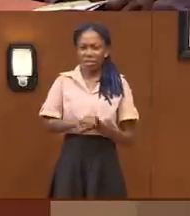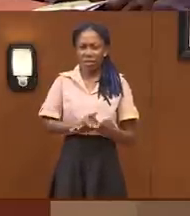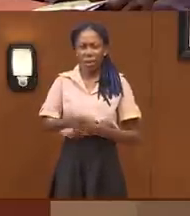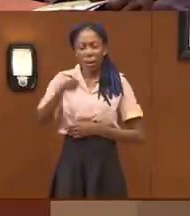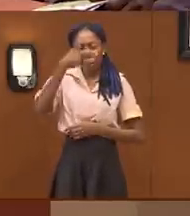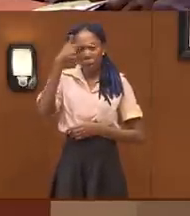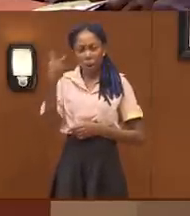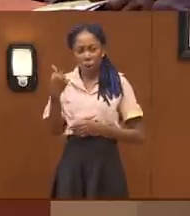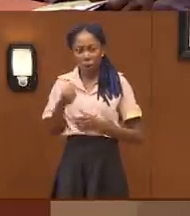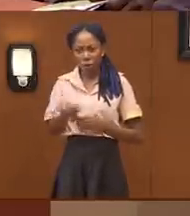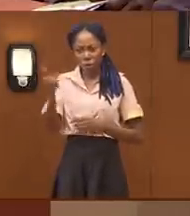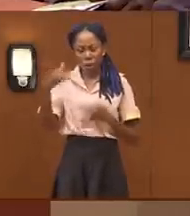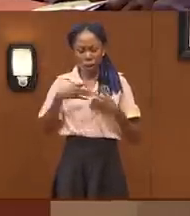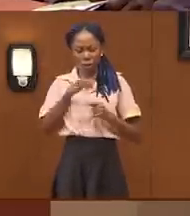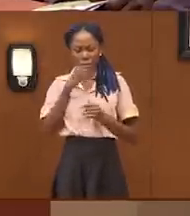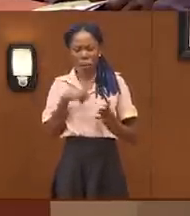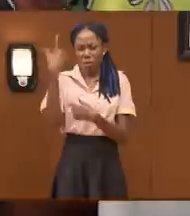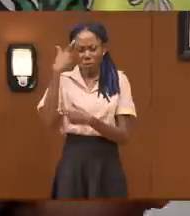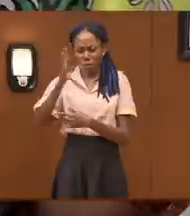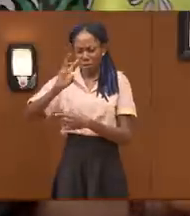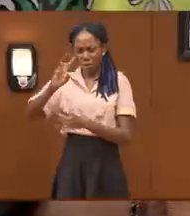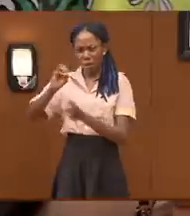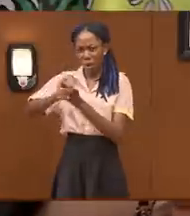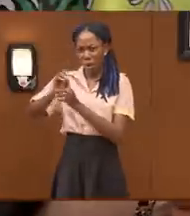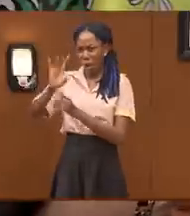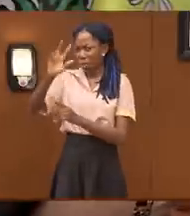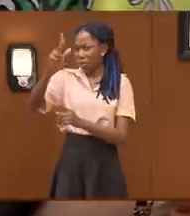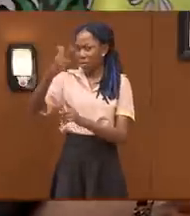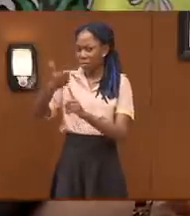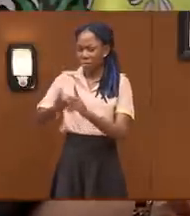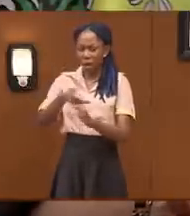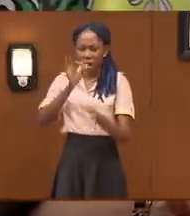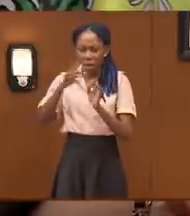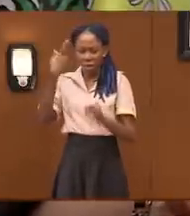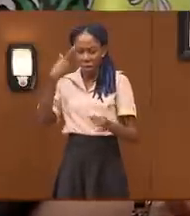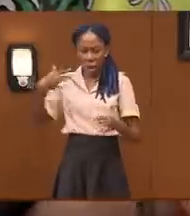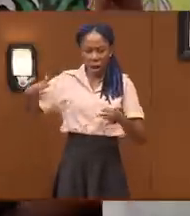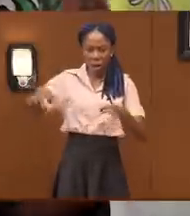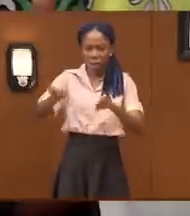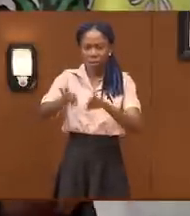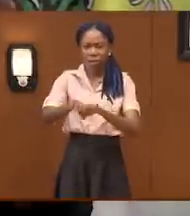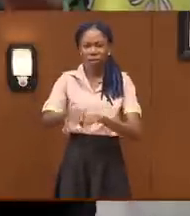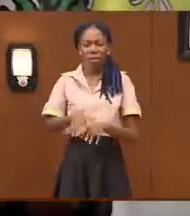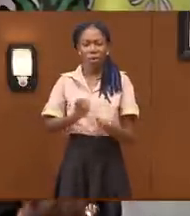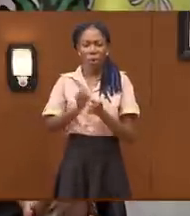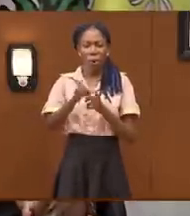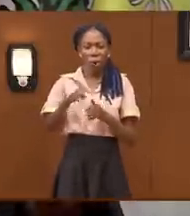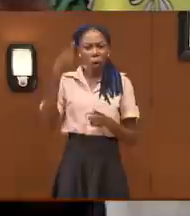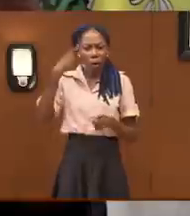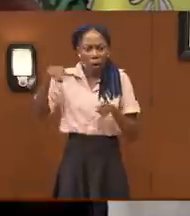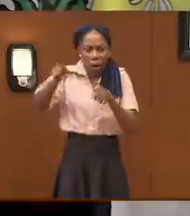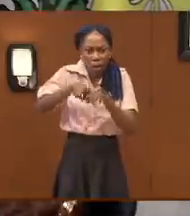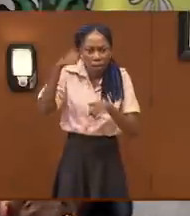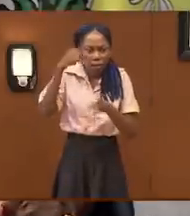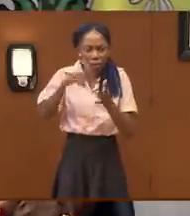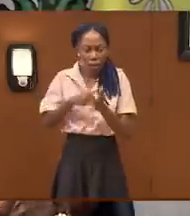Because you have not paid up. Once it's determined, that's the language. Once the tenancy is determined,